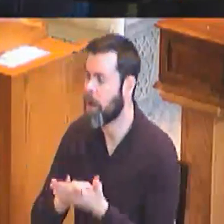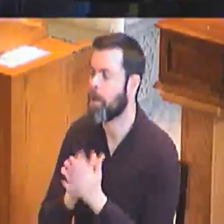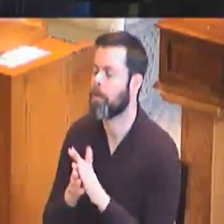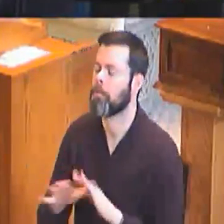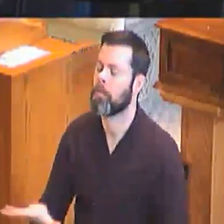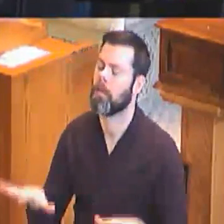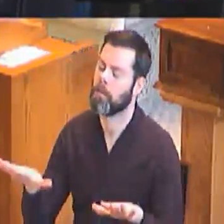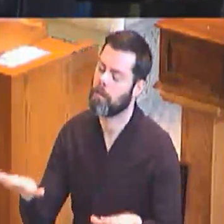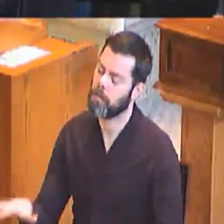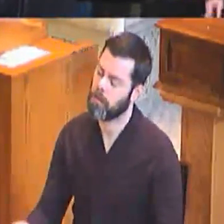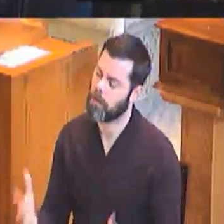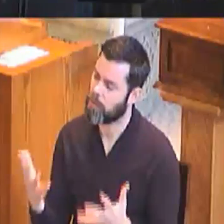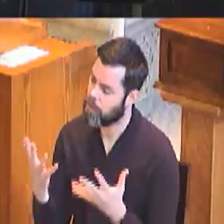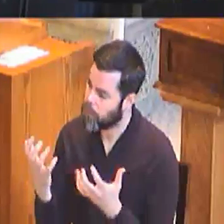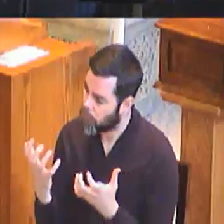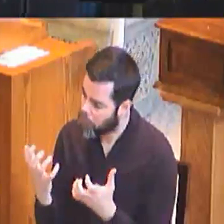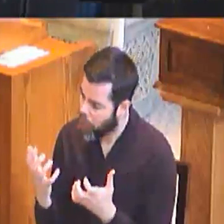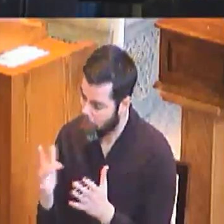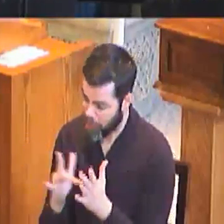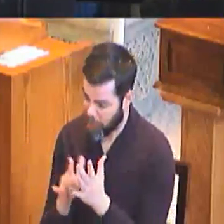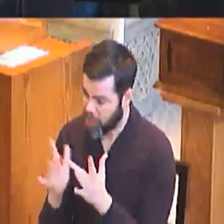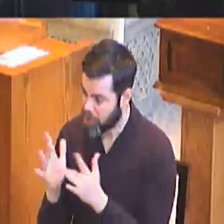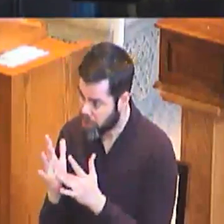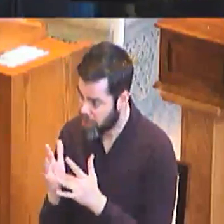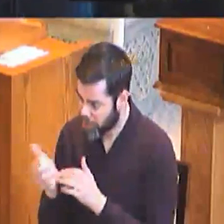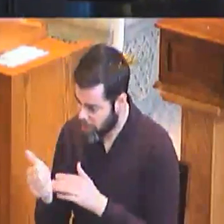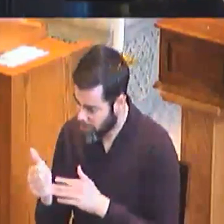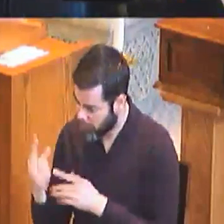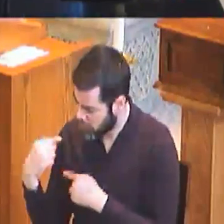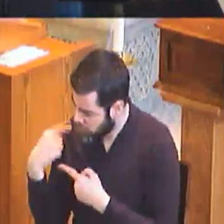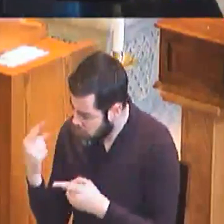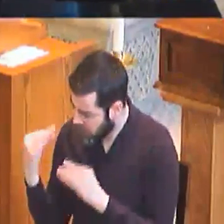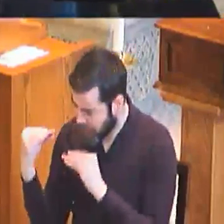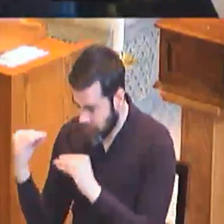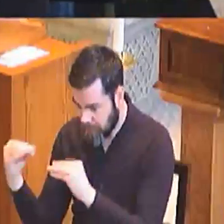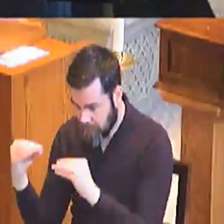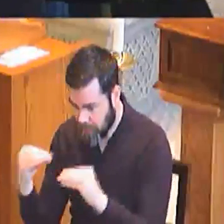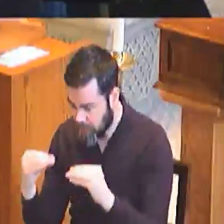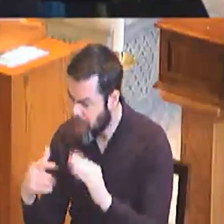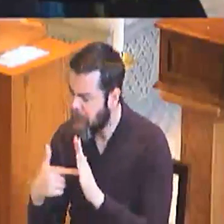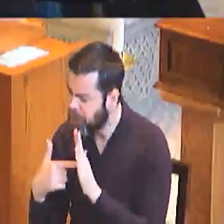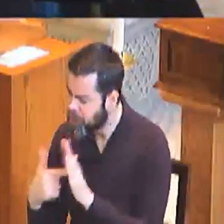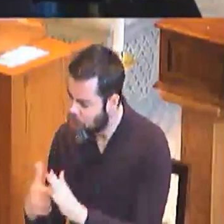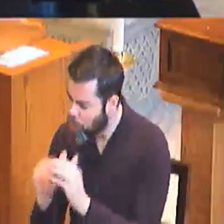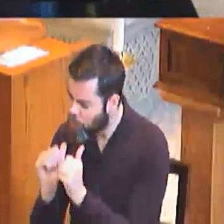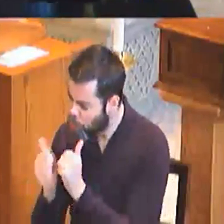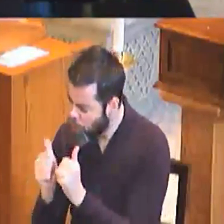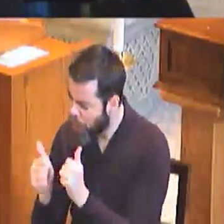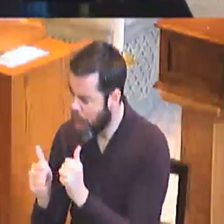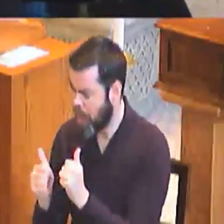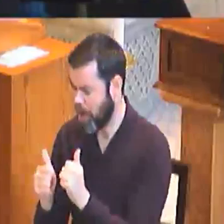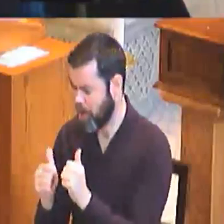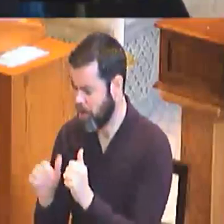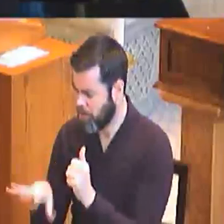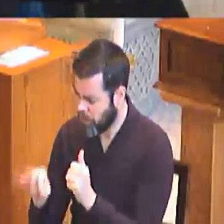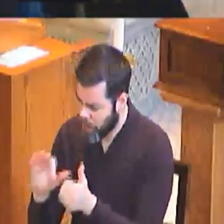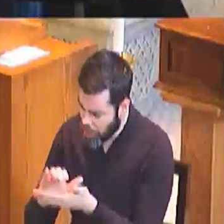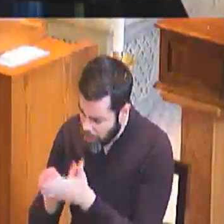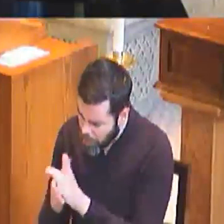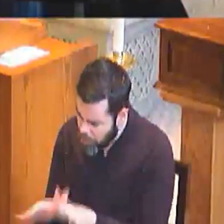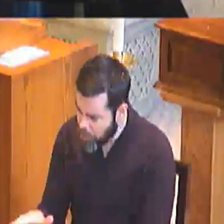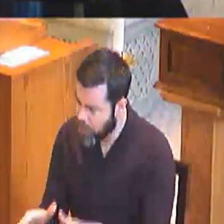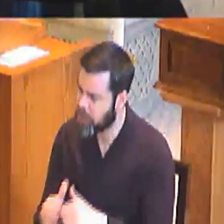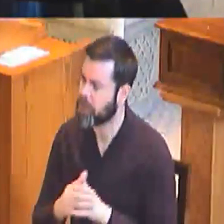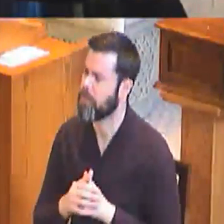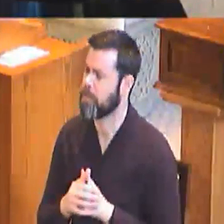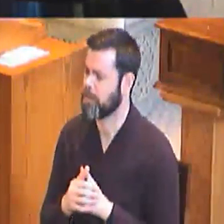their life. And it was Jesus who had taught all along and finally says, "Let me show you, let me demonstrate this.